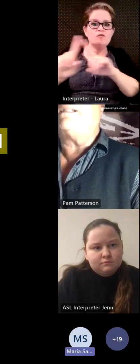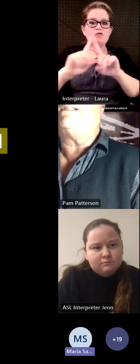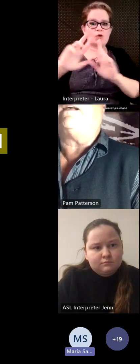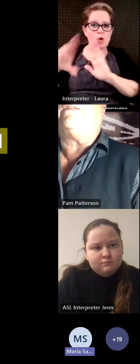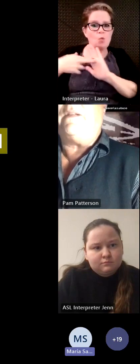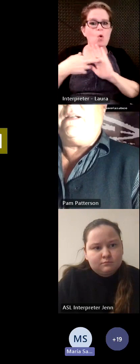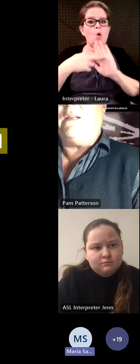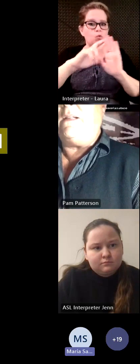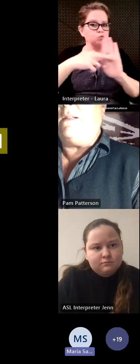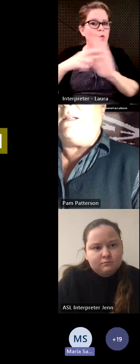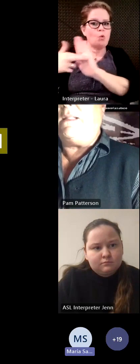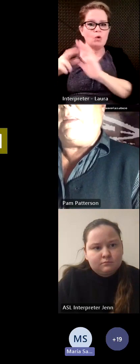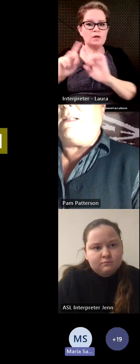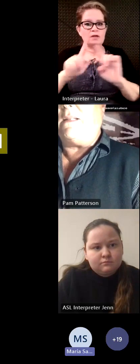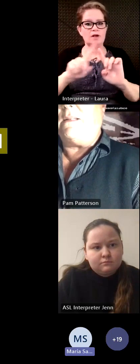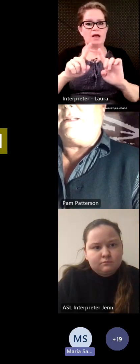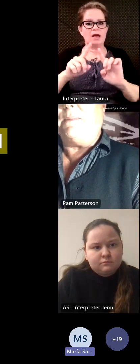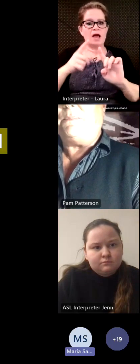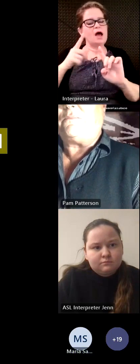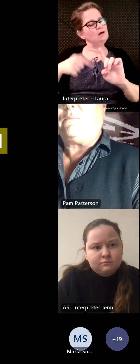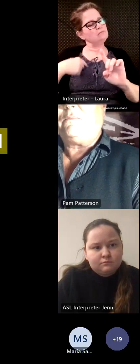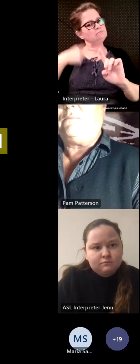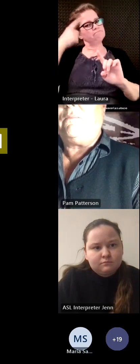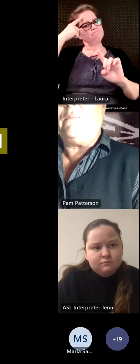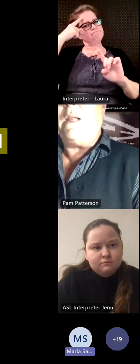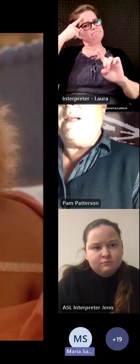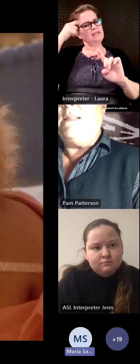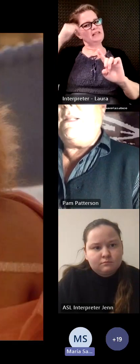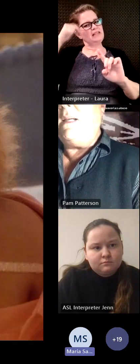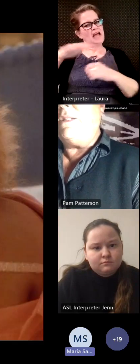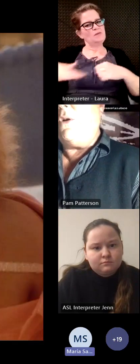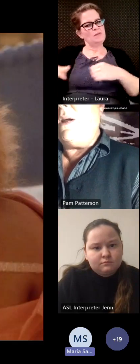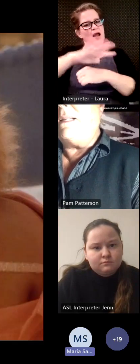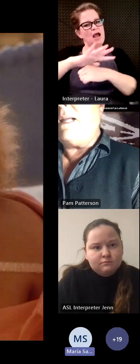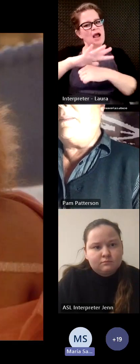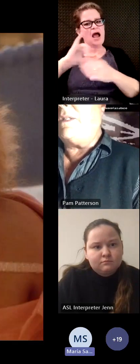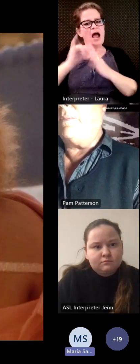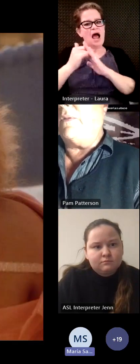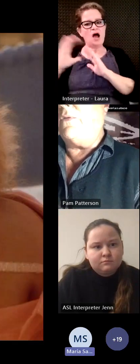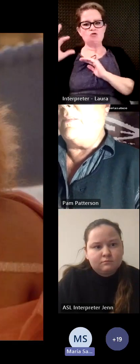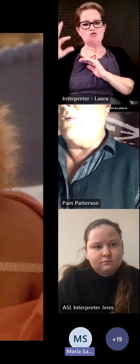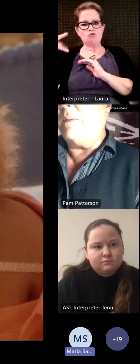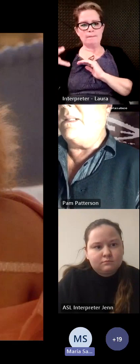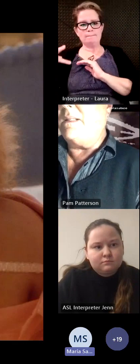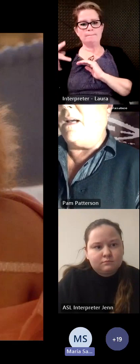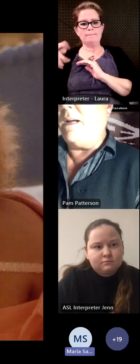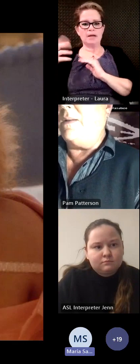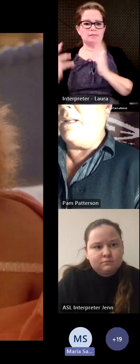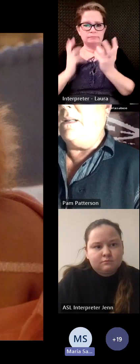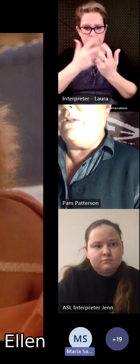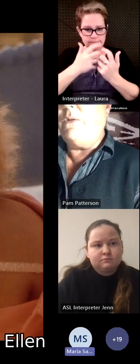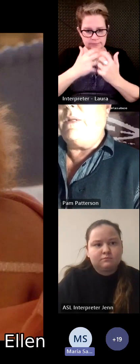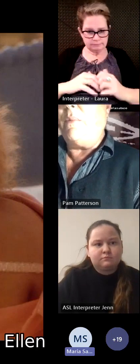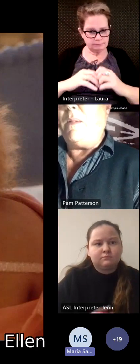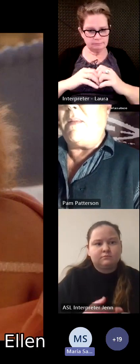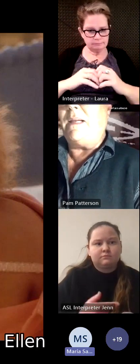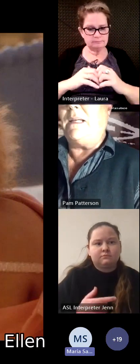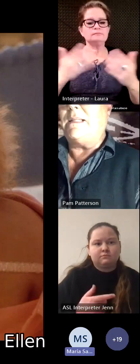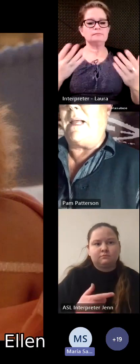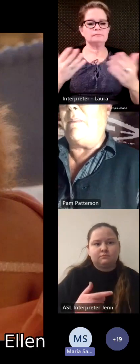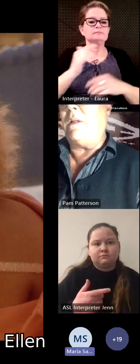a CRIP self in these spaces. So historic attempts to perform CRIP desires include